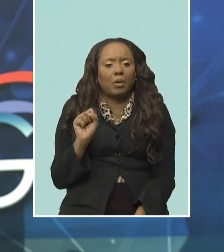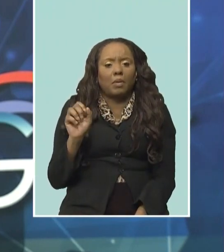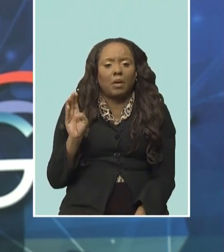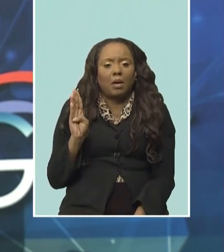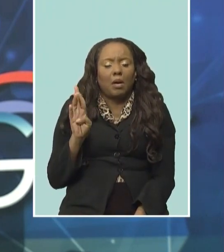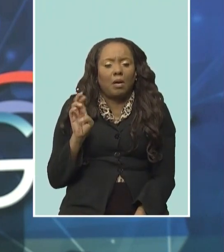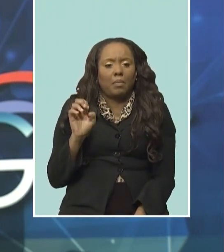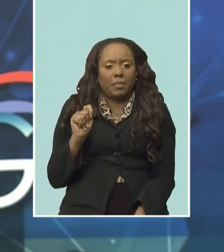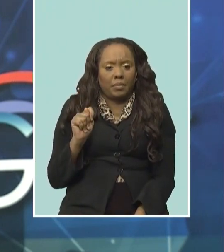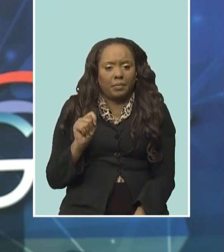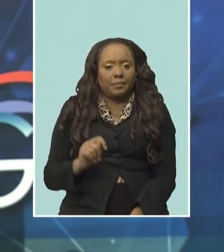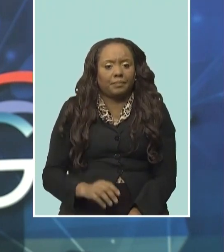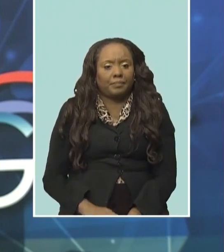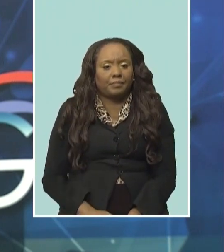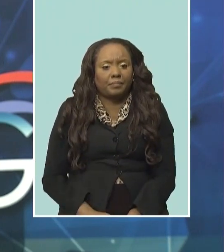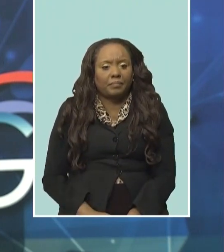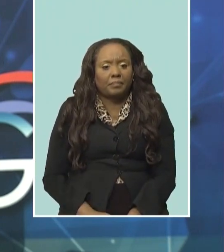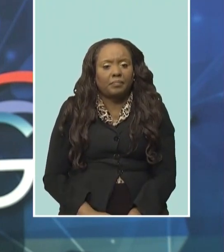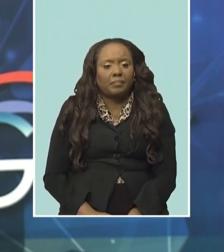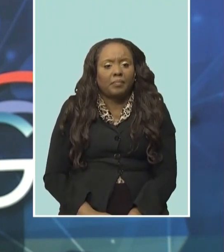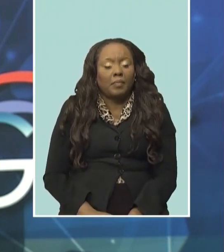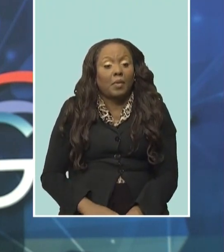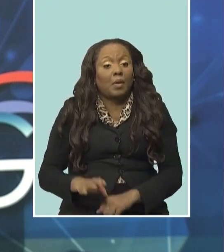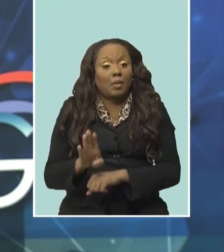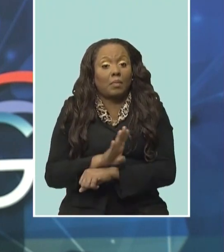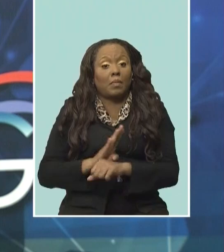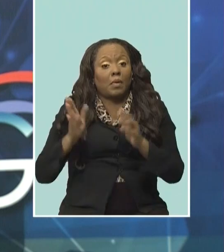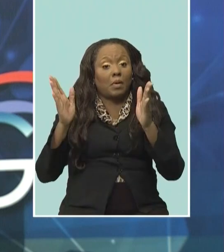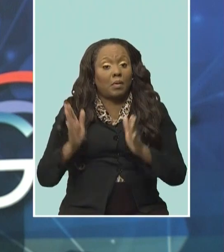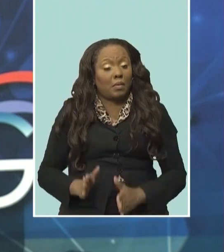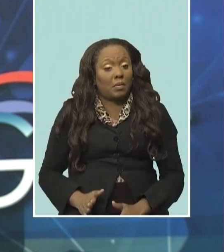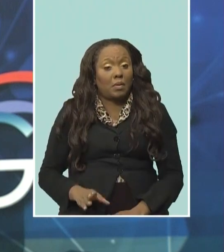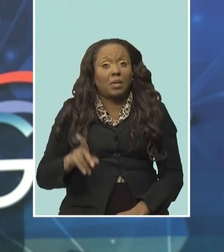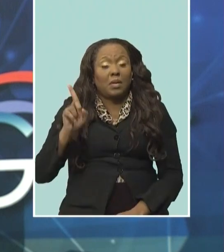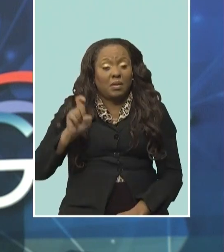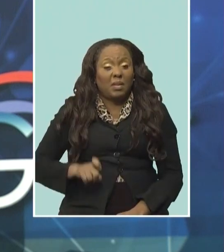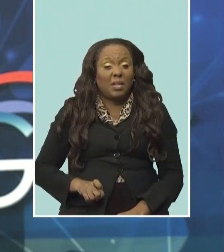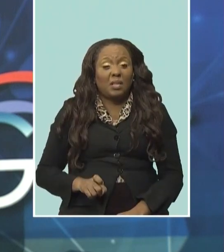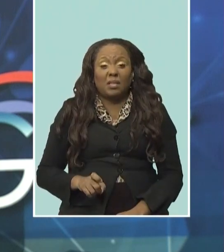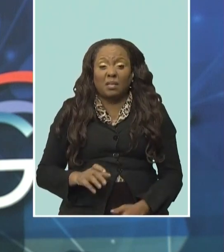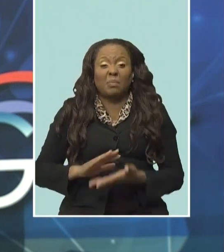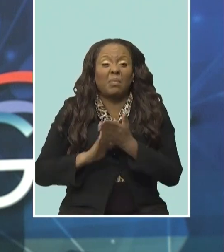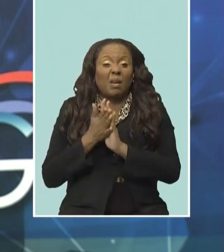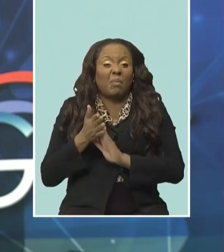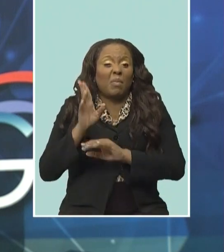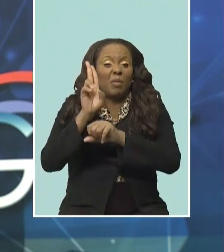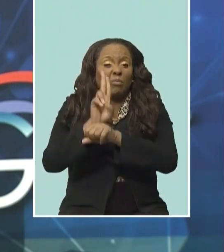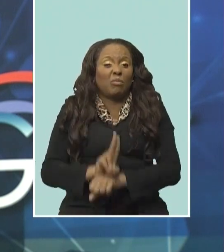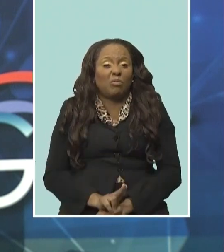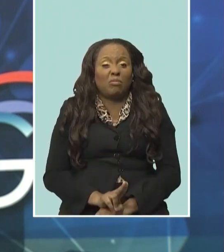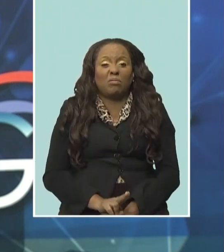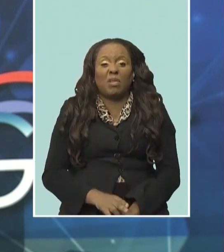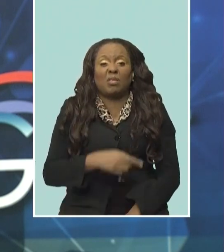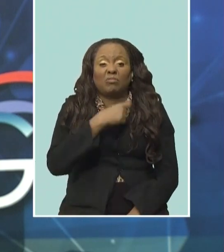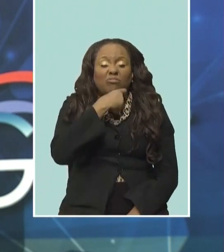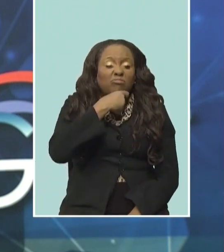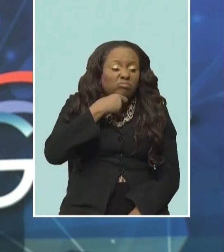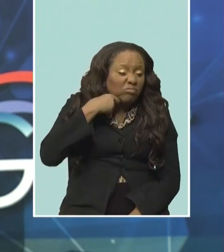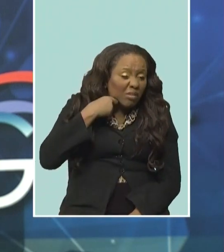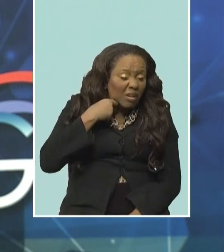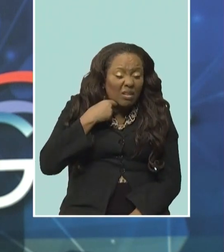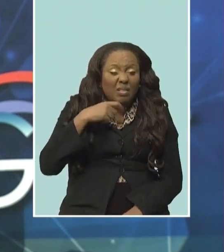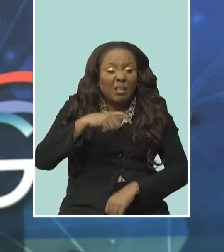says Barbadians will regrettably have to get accustomed to more climate events, from droughts to sargassum seaweed to floods